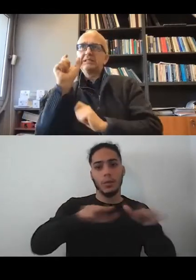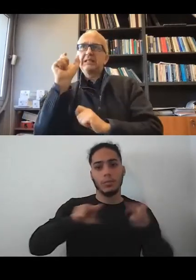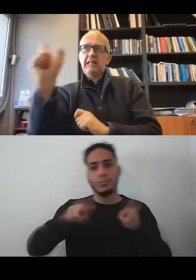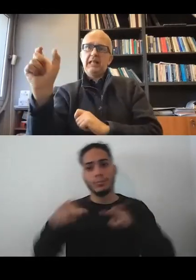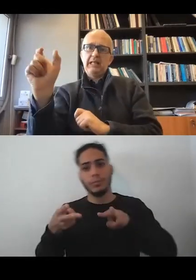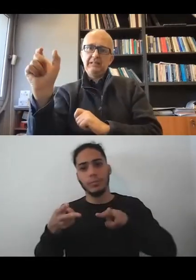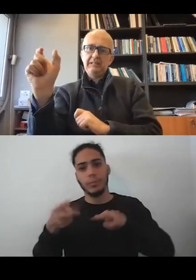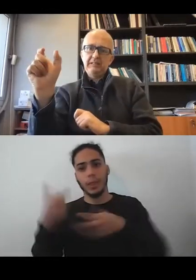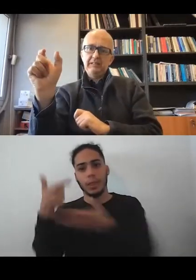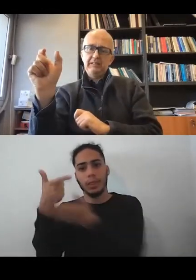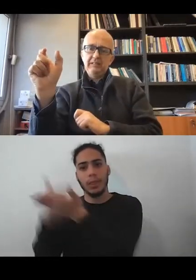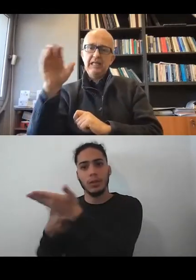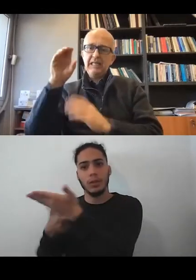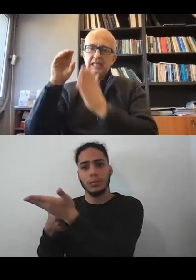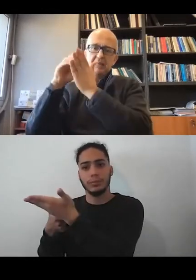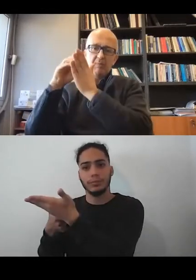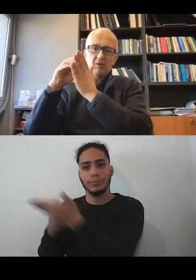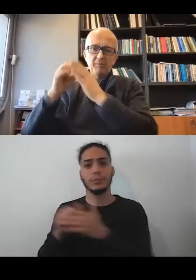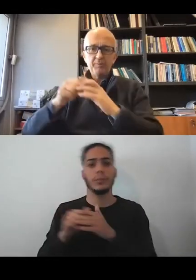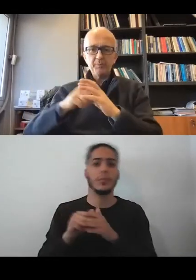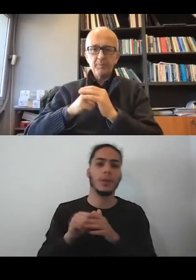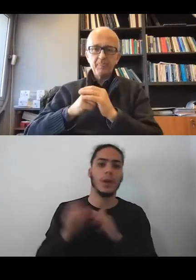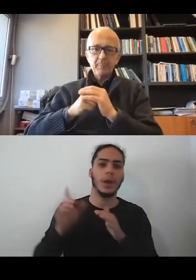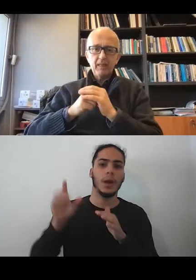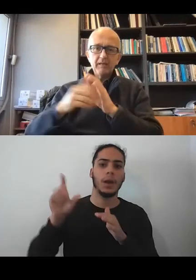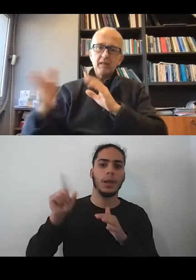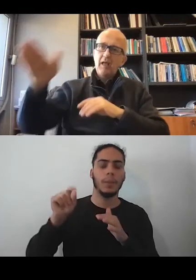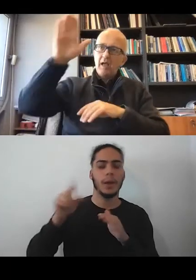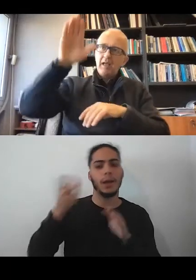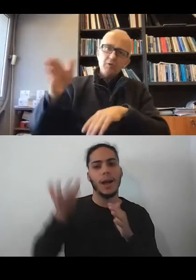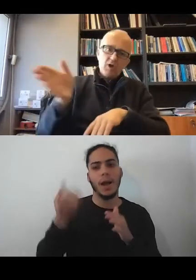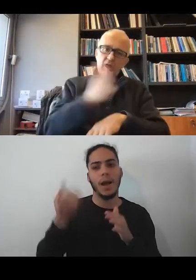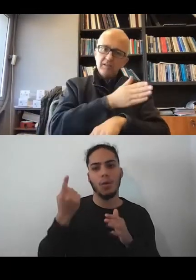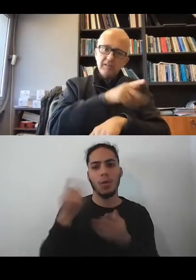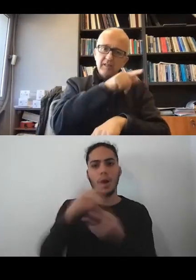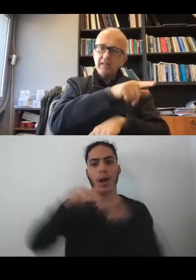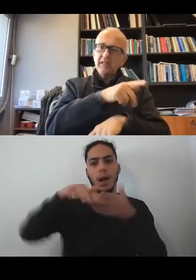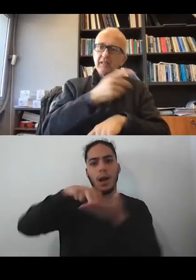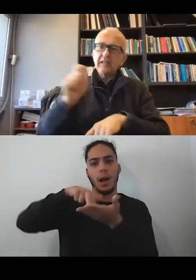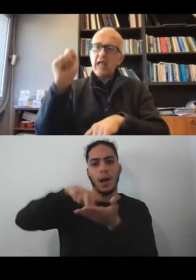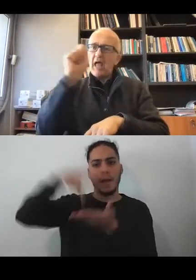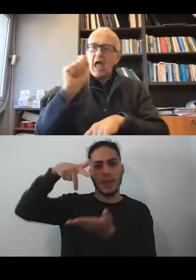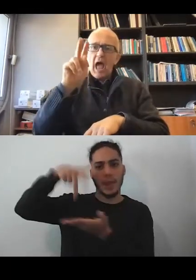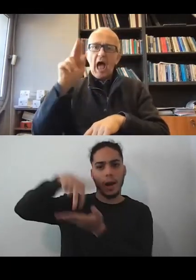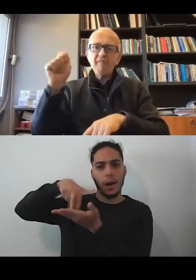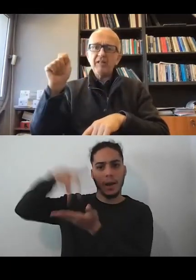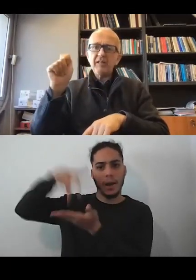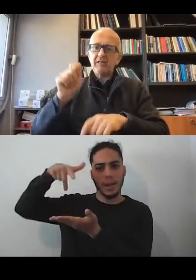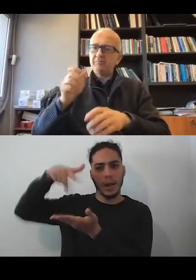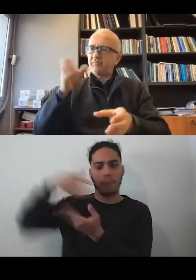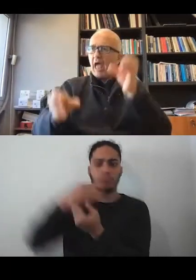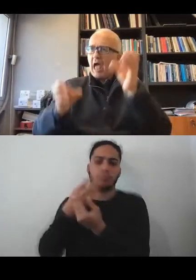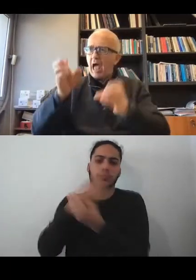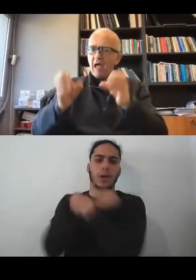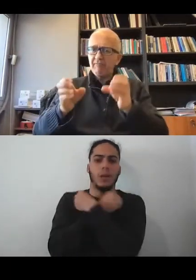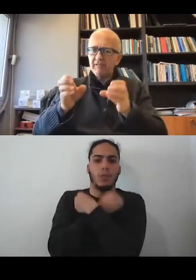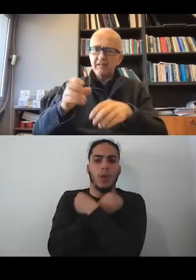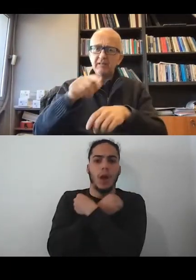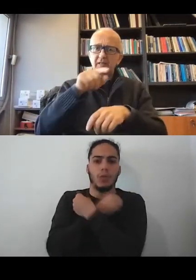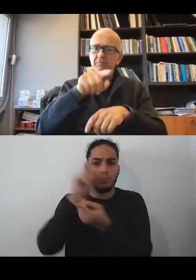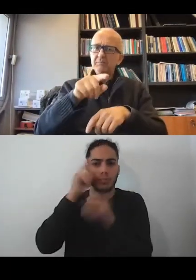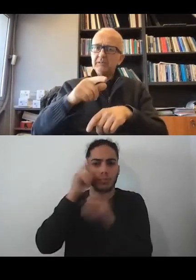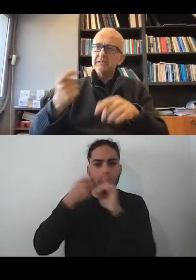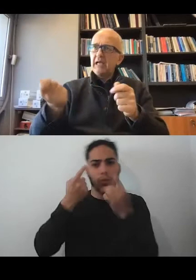And there is an avatar. We employ avatar technology